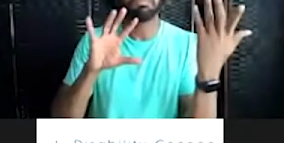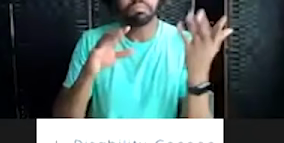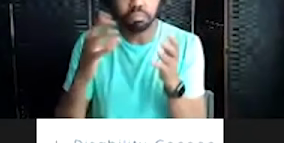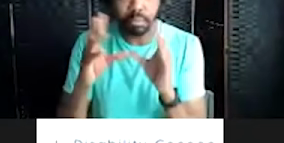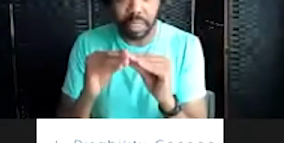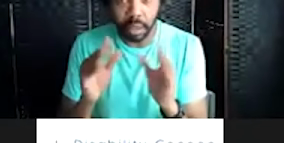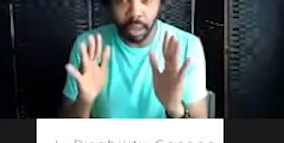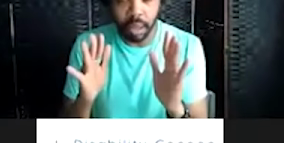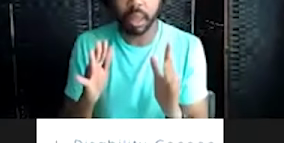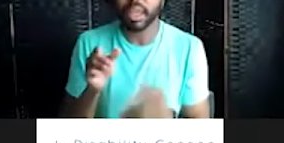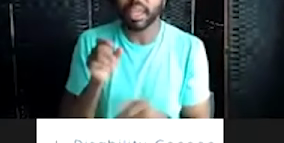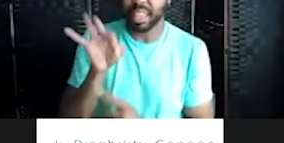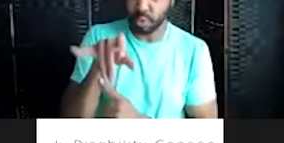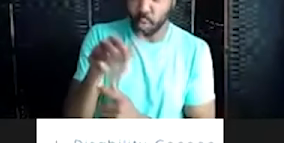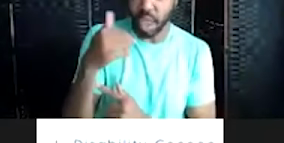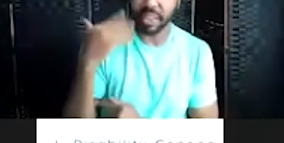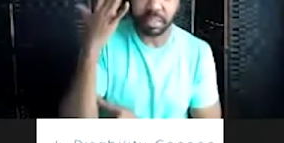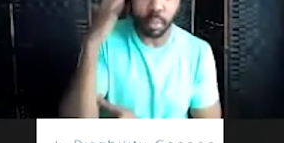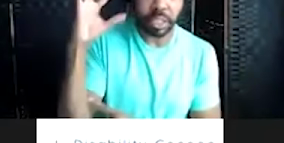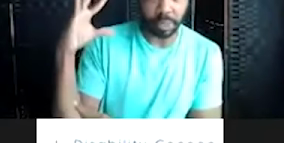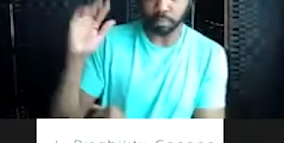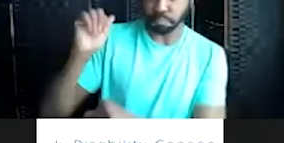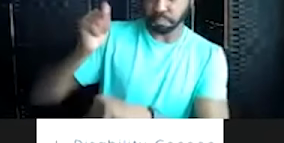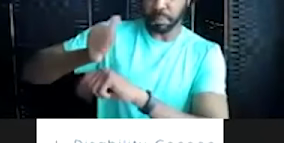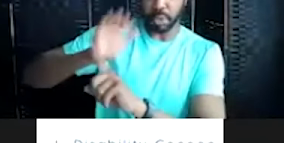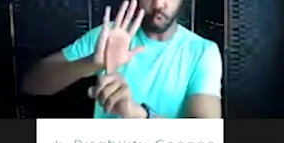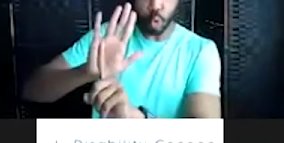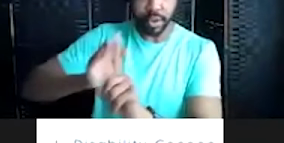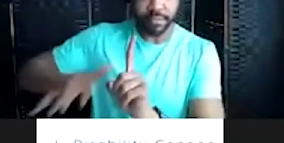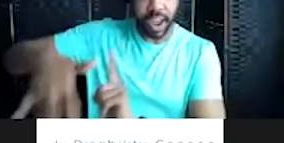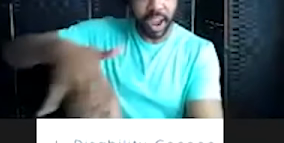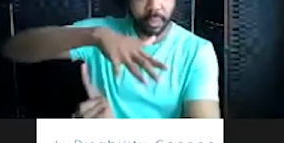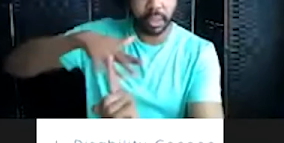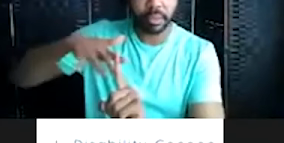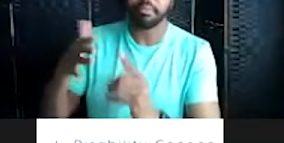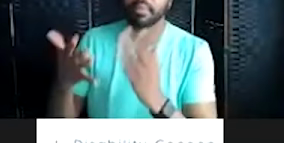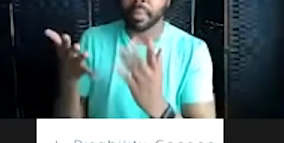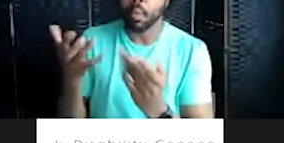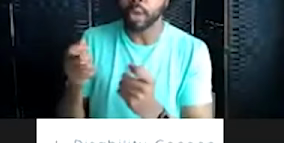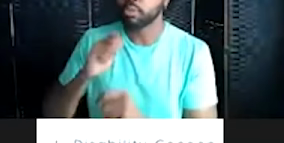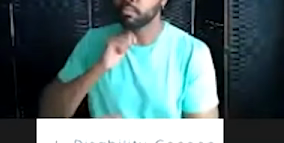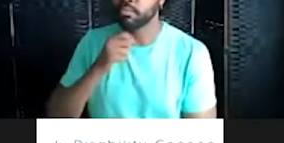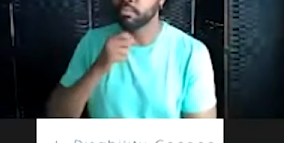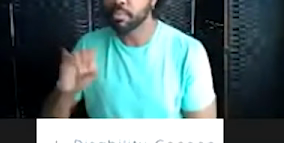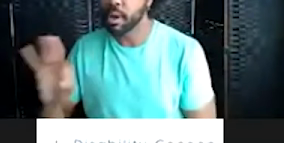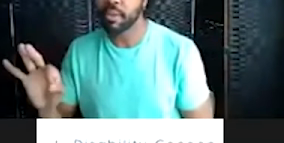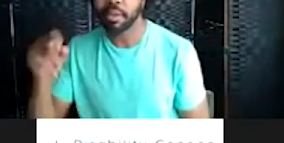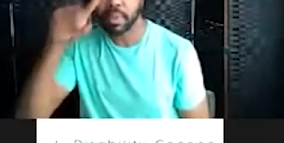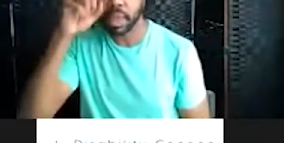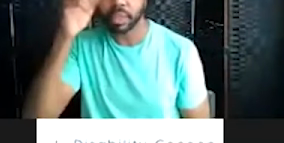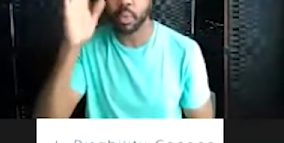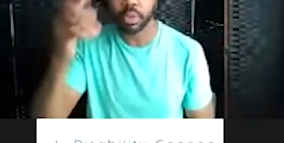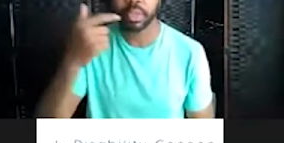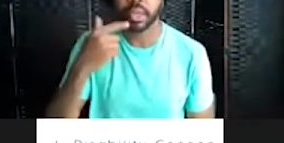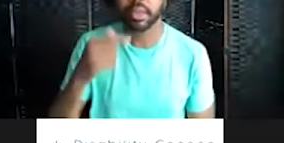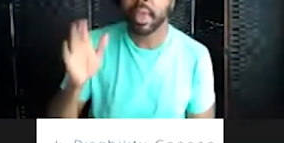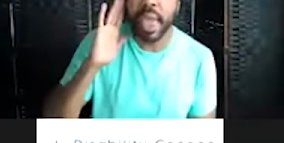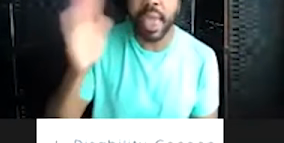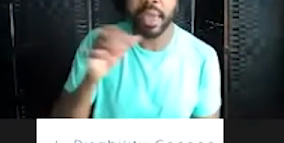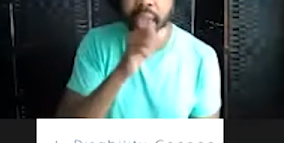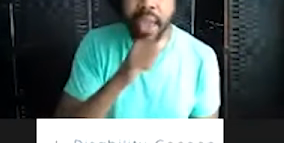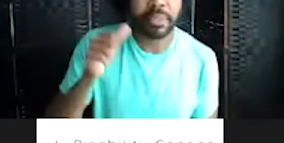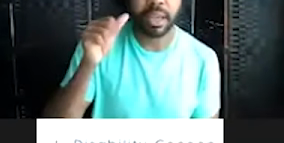to mute them, as Richard just did for ours, because we will be saying, hey Amazon, or hey Alexa, and hey Google